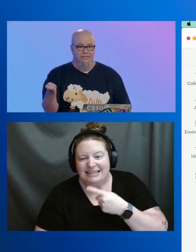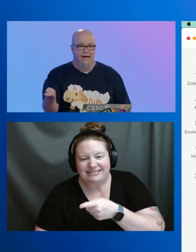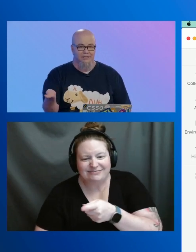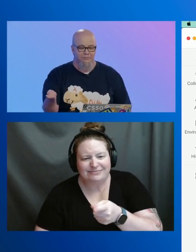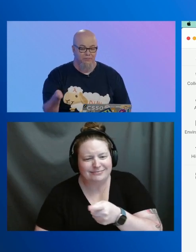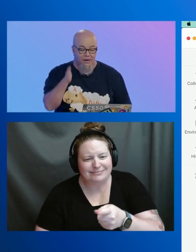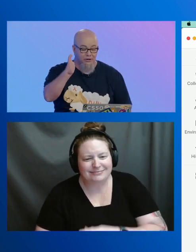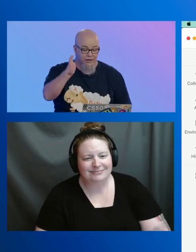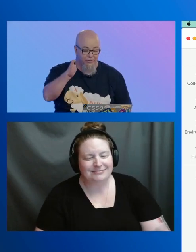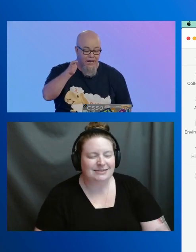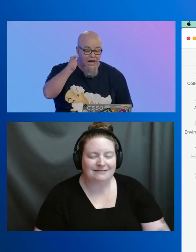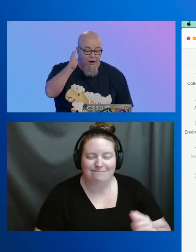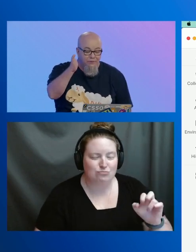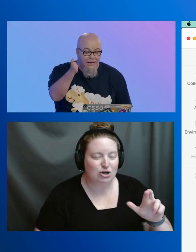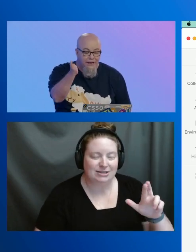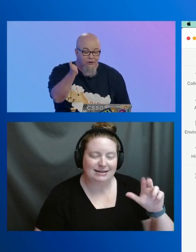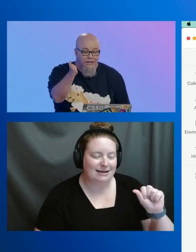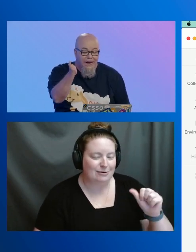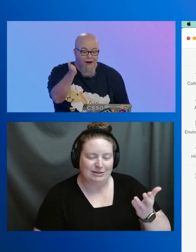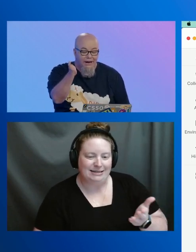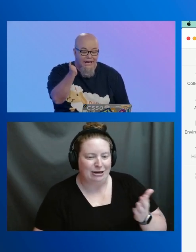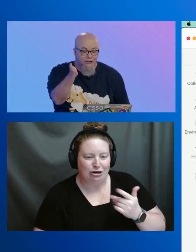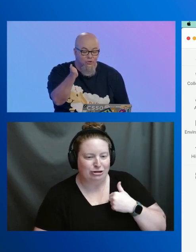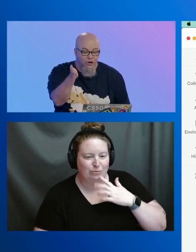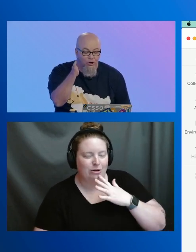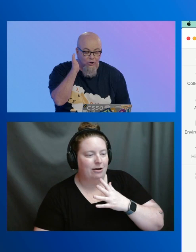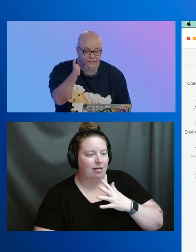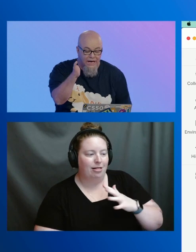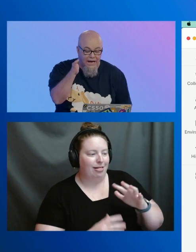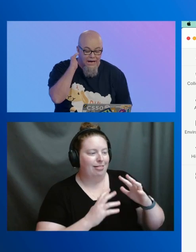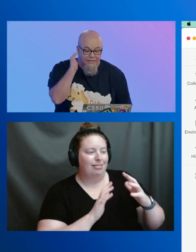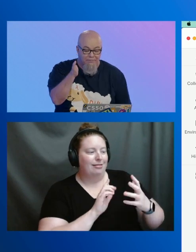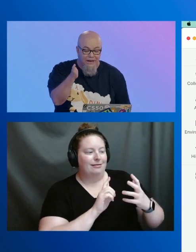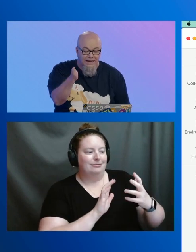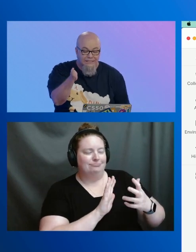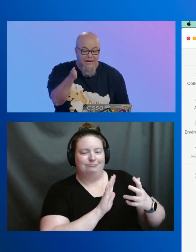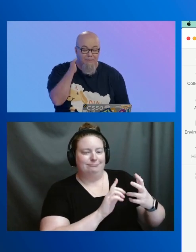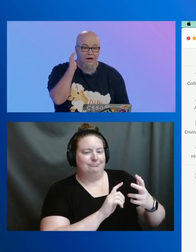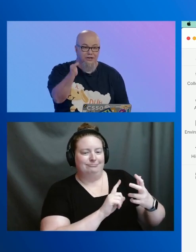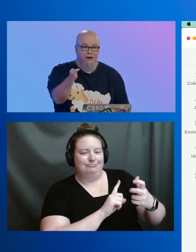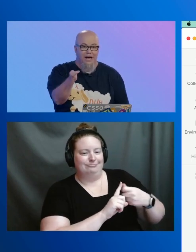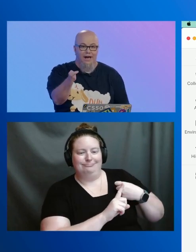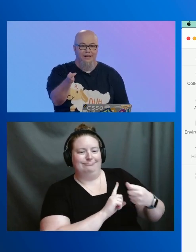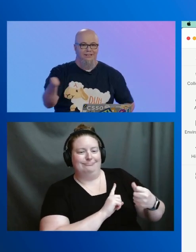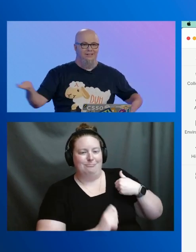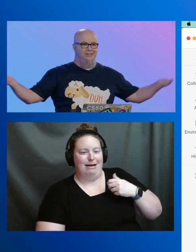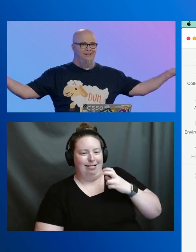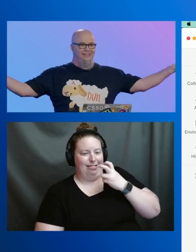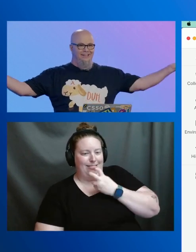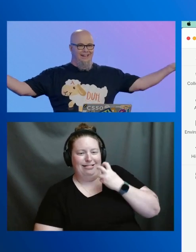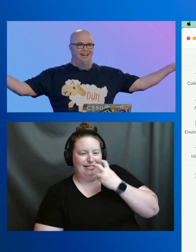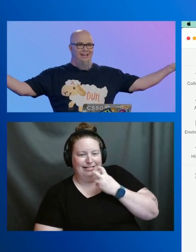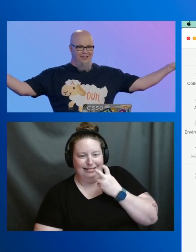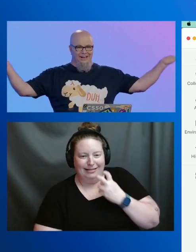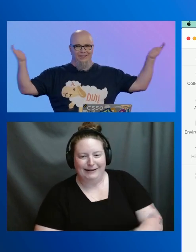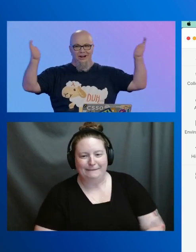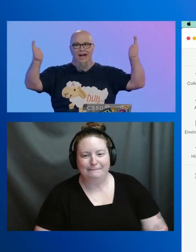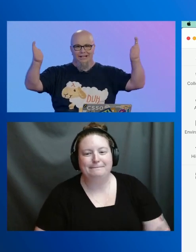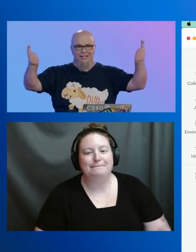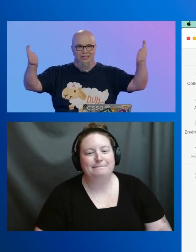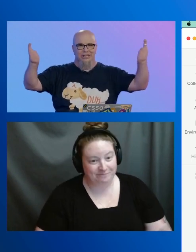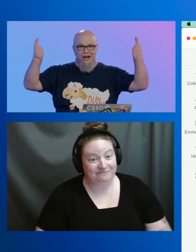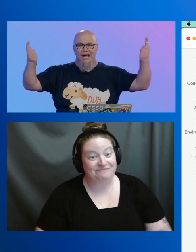she'd be tackling me, but I'm going to do it anyway. El Pinedo de Eric es una cosa de belleza moderna. Yeah,